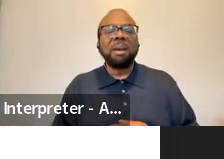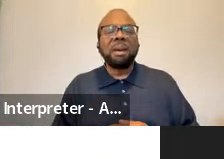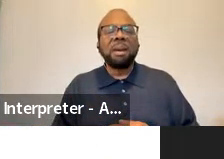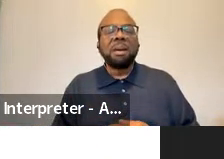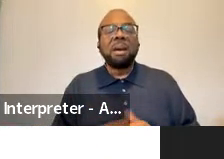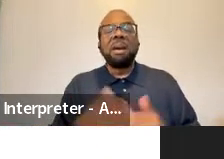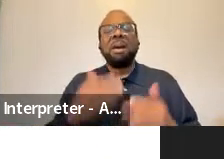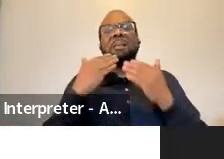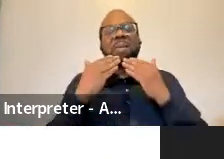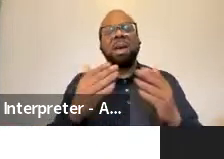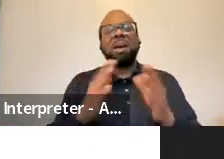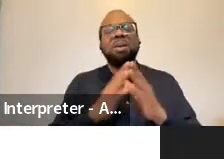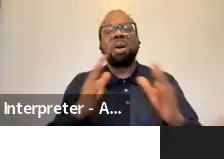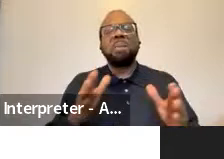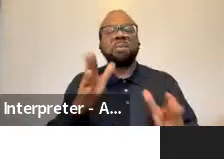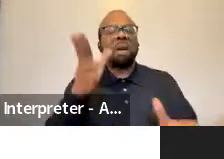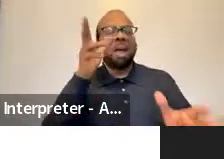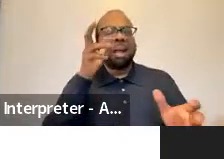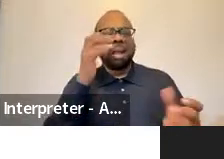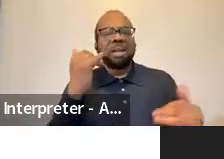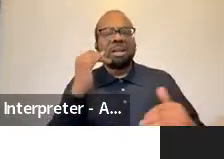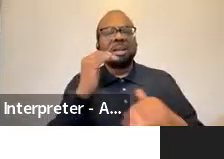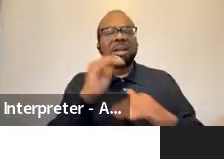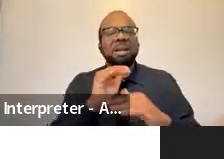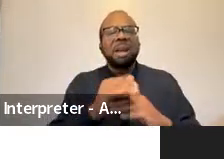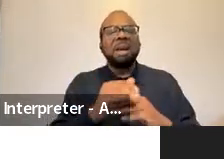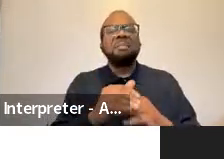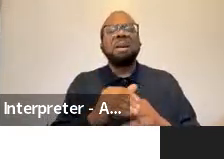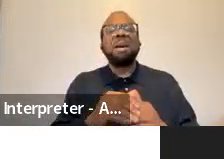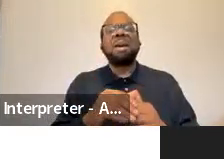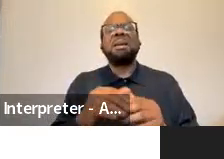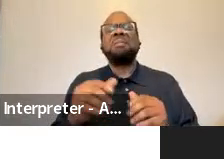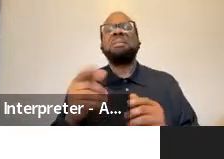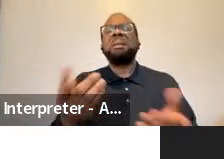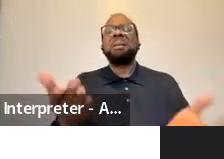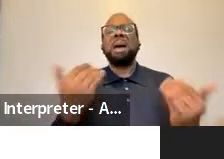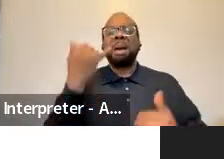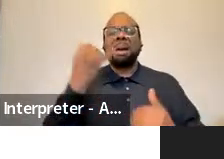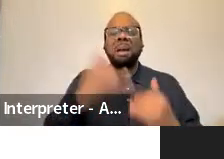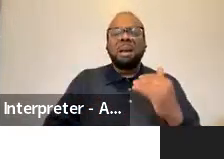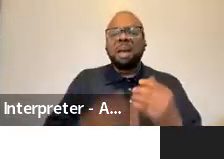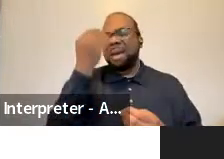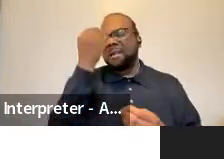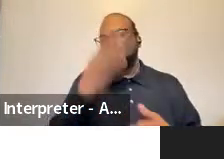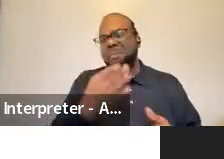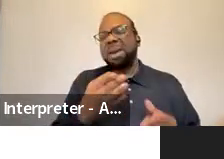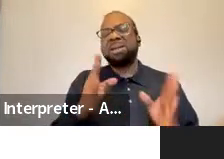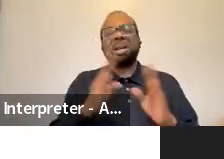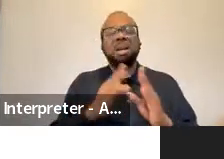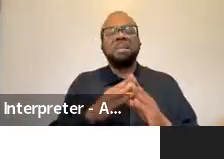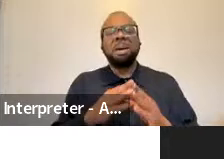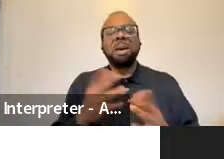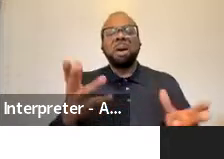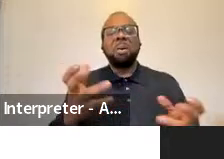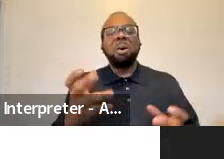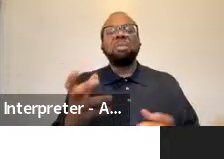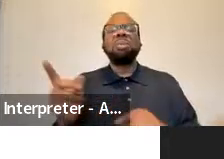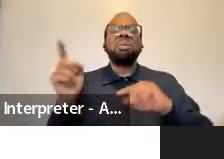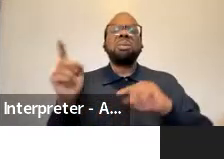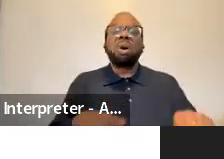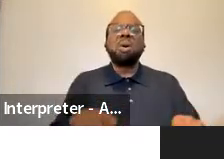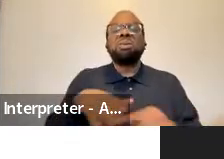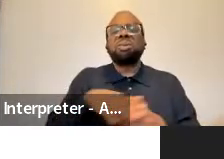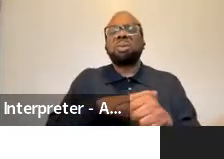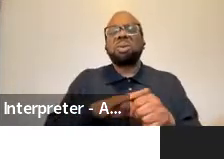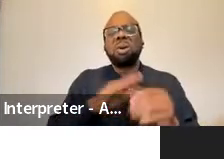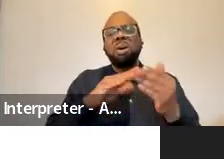Thank you all so much for listening tonight and attending our final info session. We look forward to your questions and comments and hope you can attend your local community board